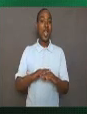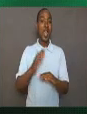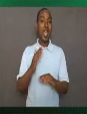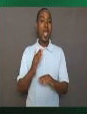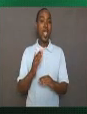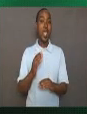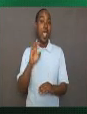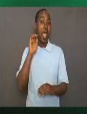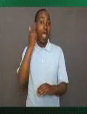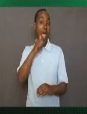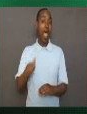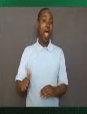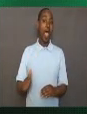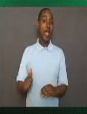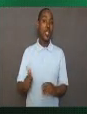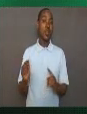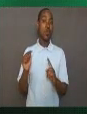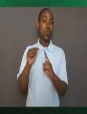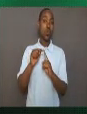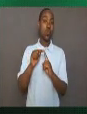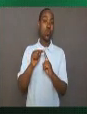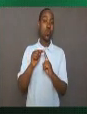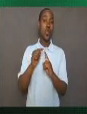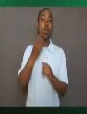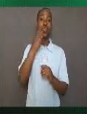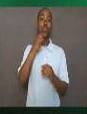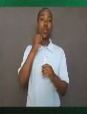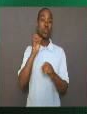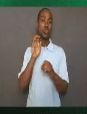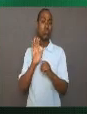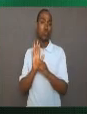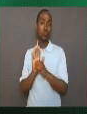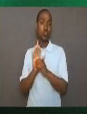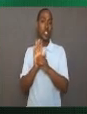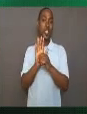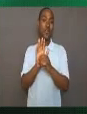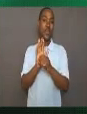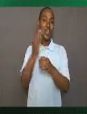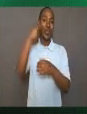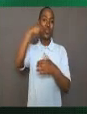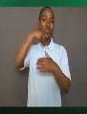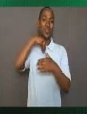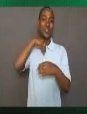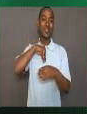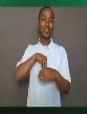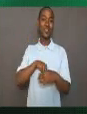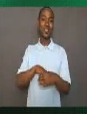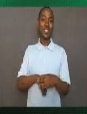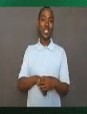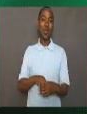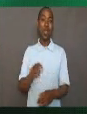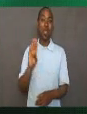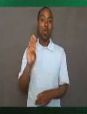off the airway in the throat, flicks the tongue upwards, and sends the